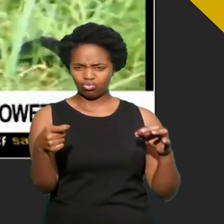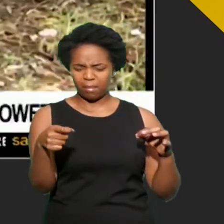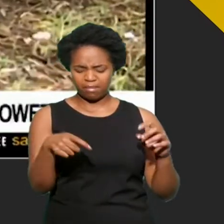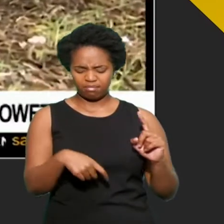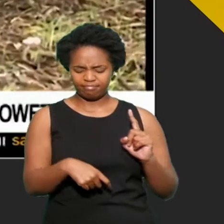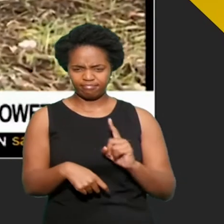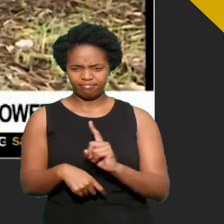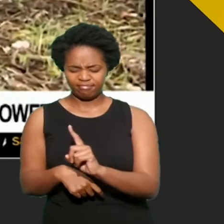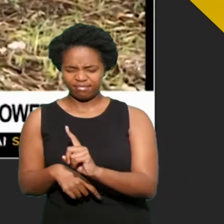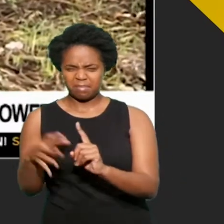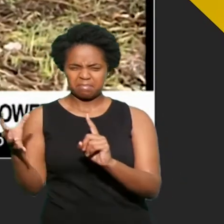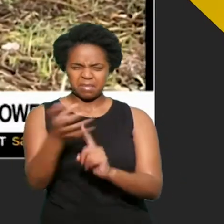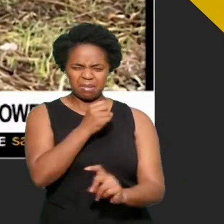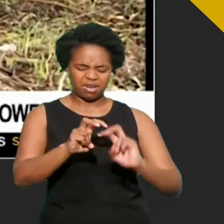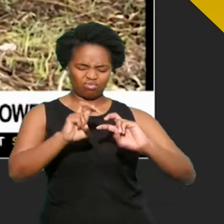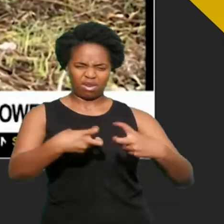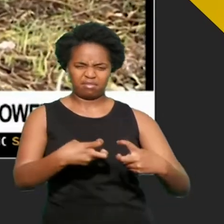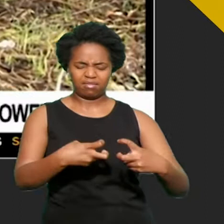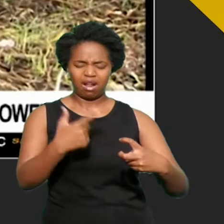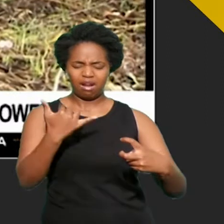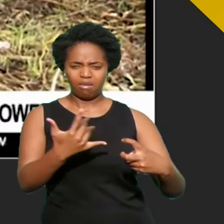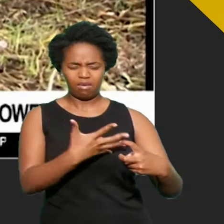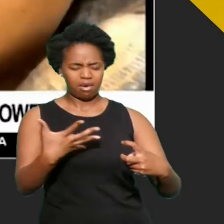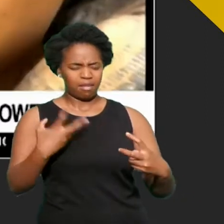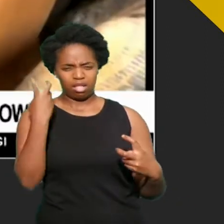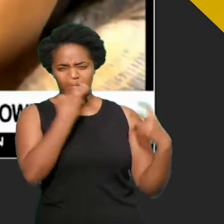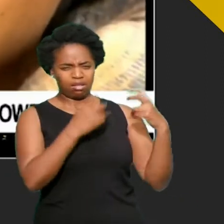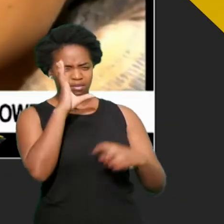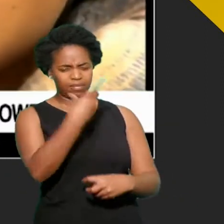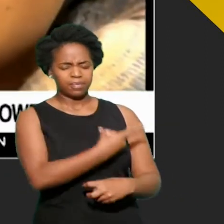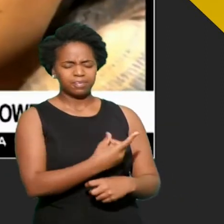Nandi Sebego describes the frantic search for her daughter.